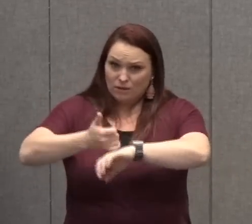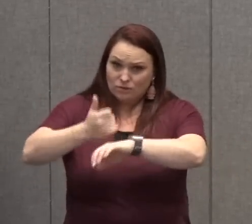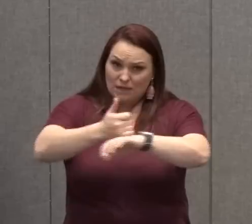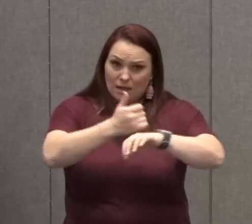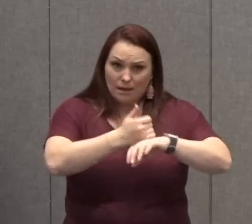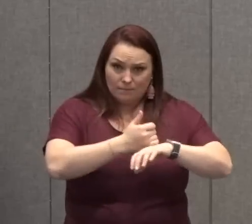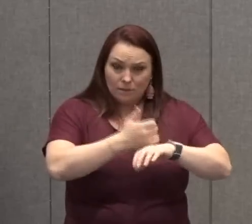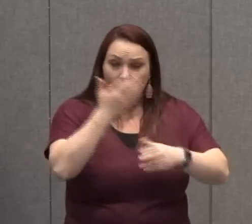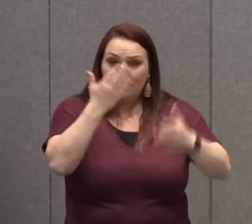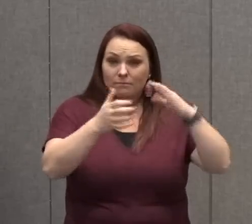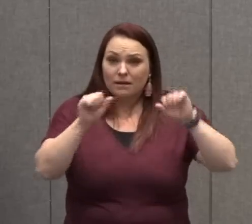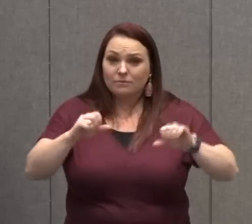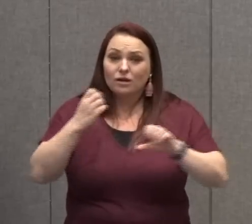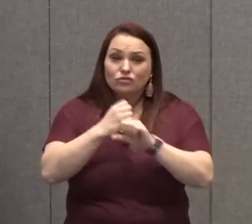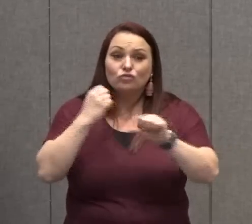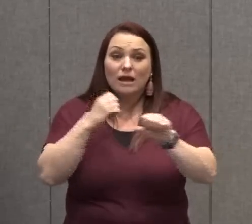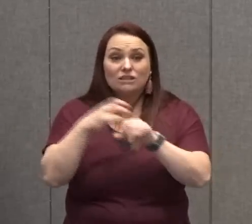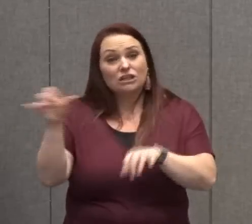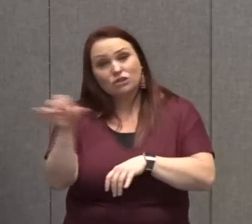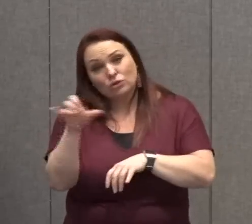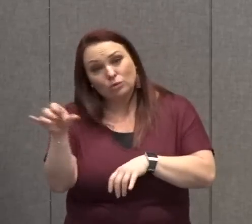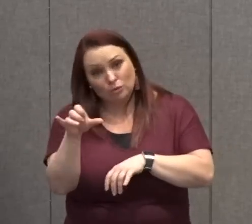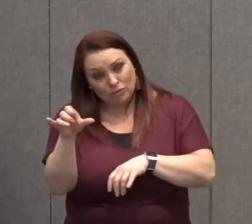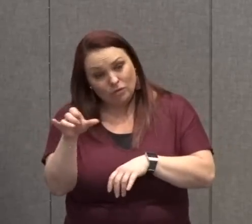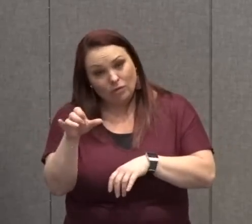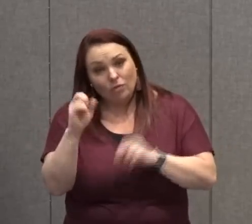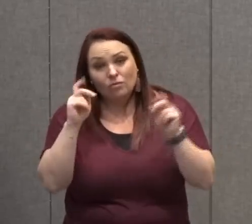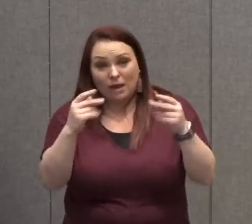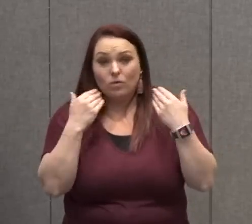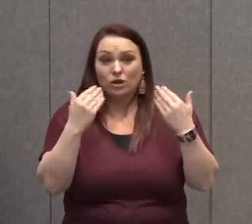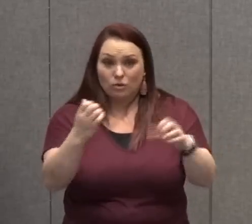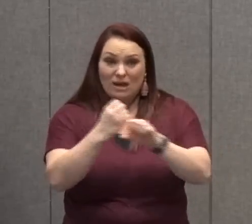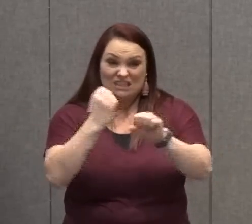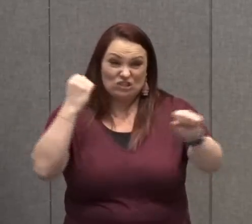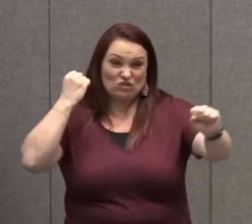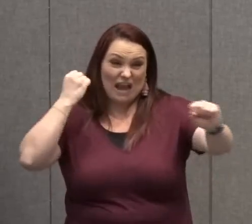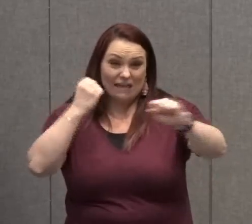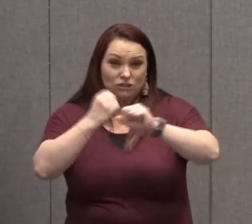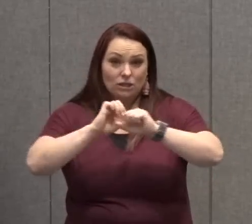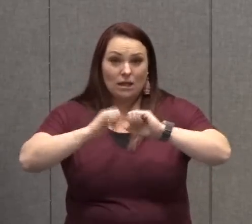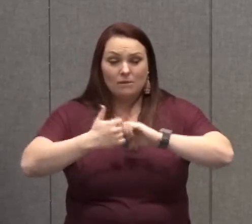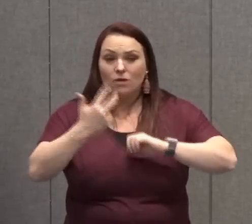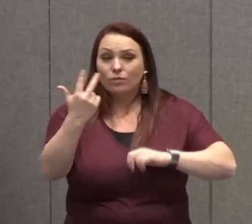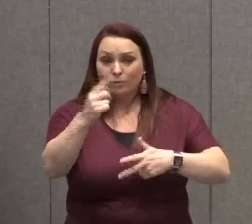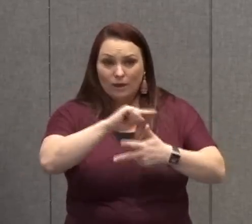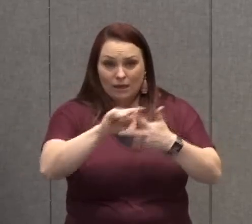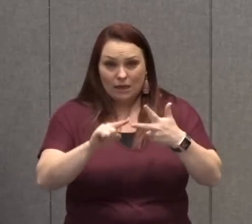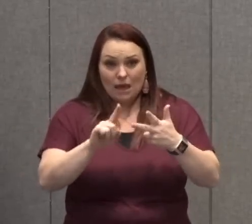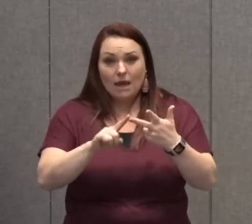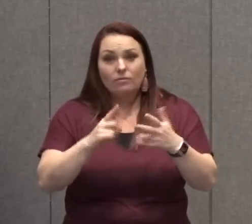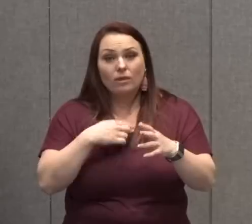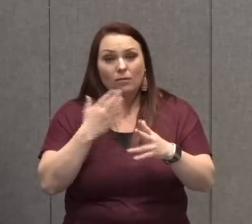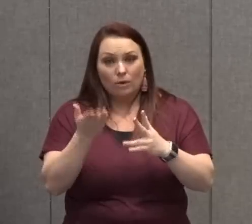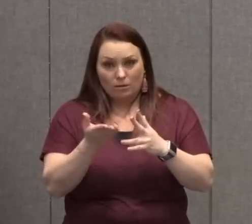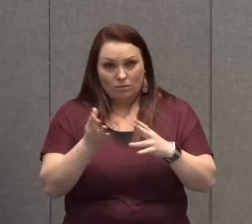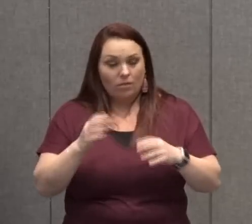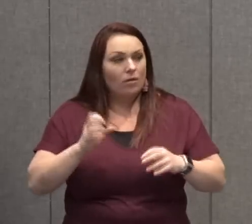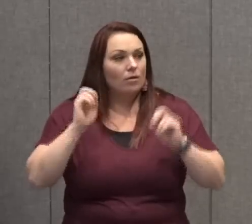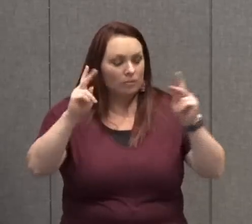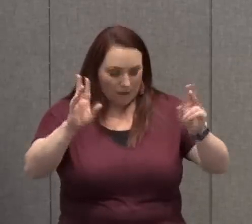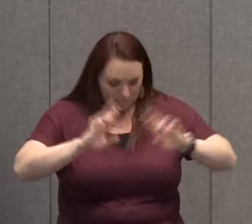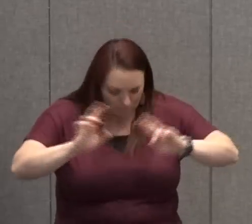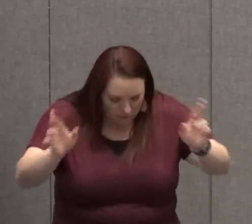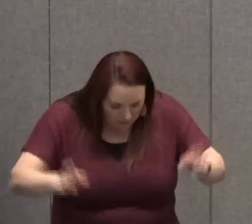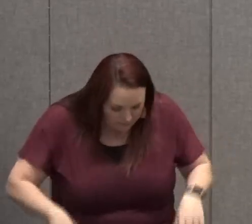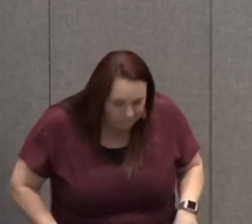sure maybe we could do some stretching too okay we're gonna do a little stretching how about three stretches and then we that sounds good all